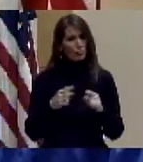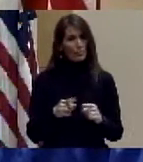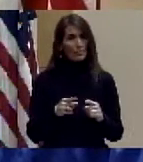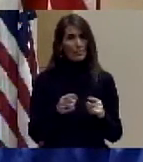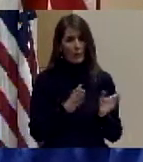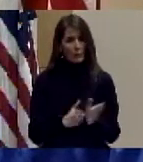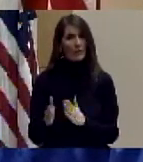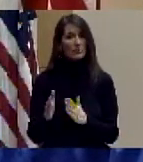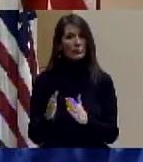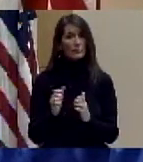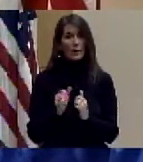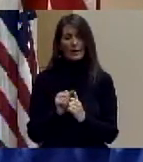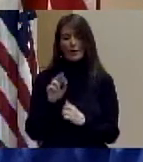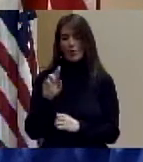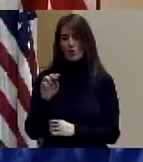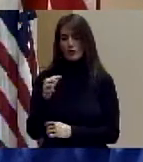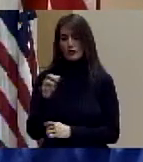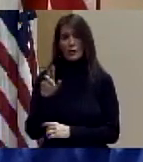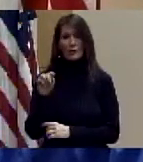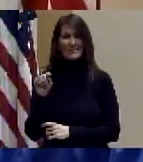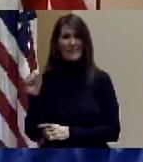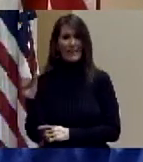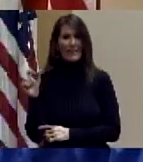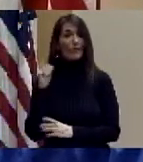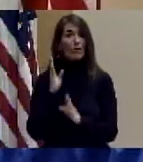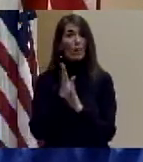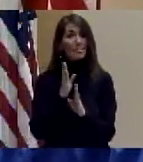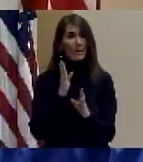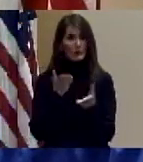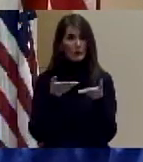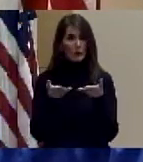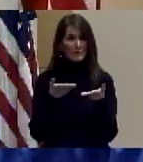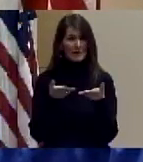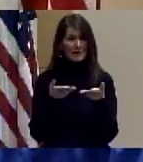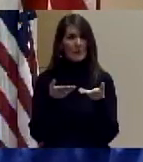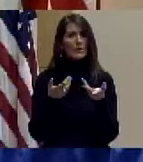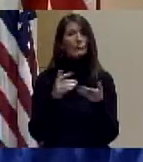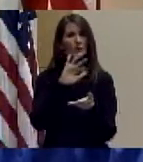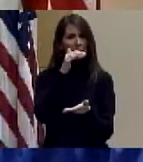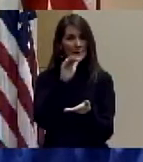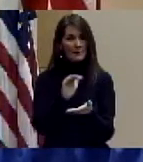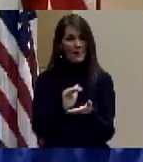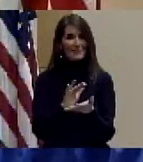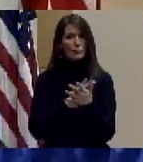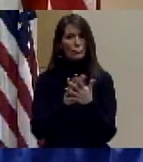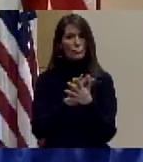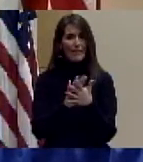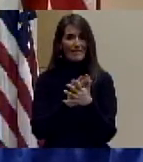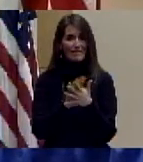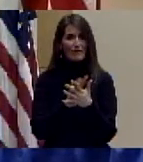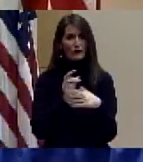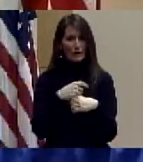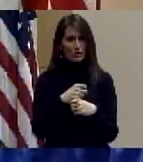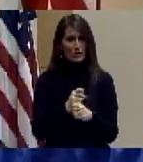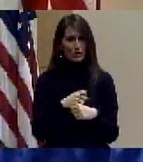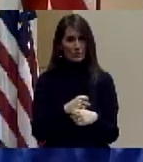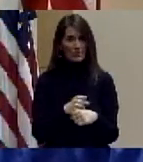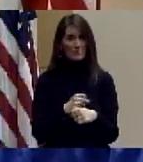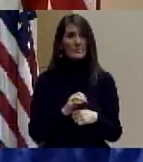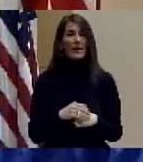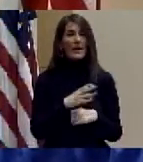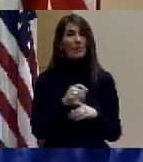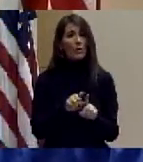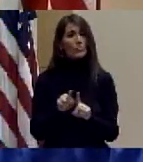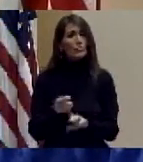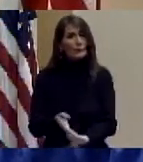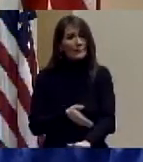arrangements with RGRTA for bus service to minimize the traffic generation impacts of new development and to